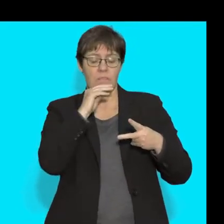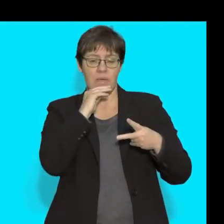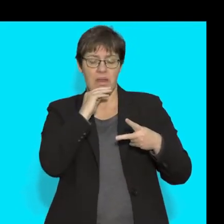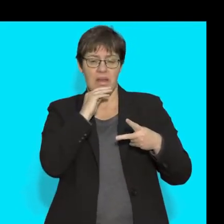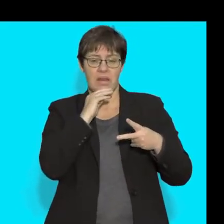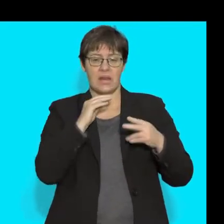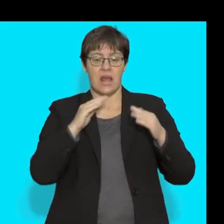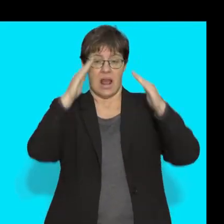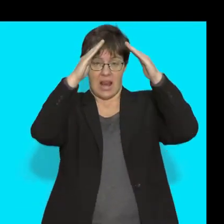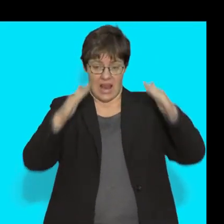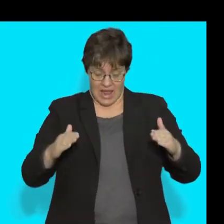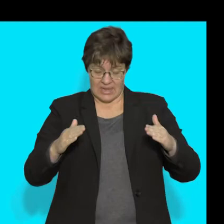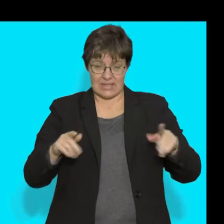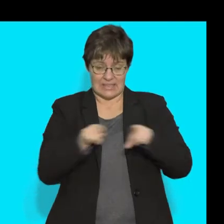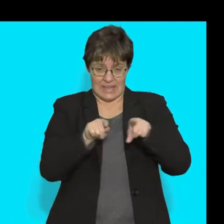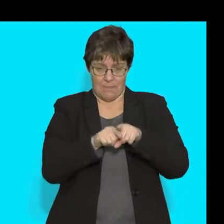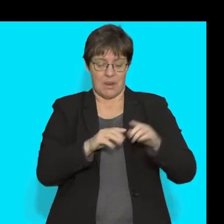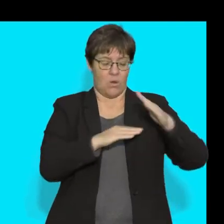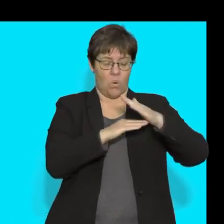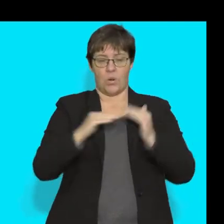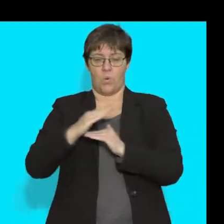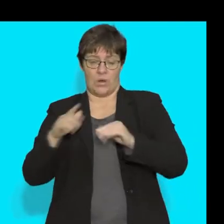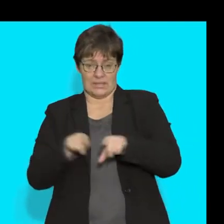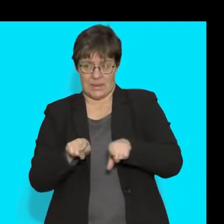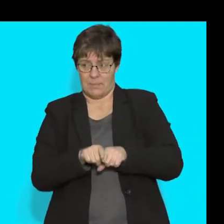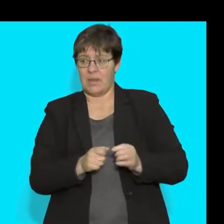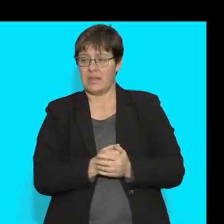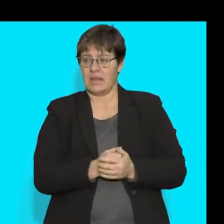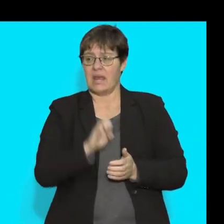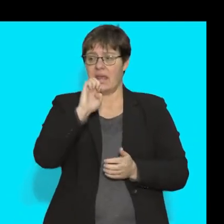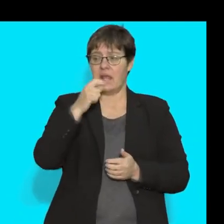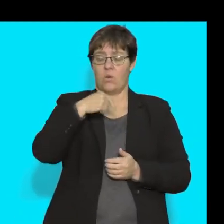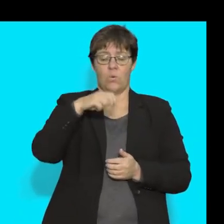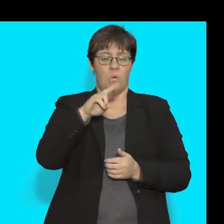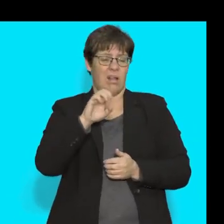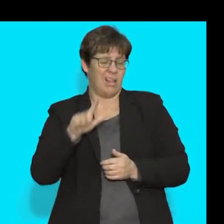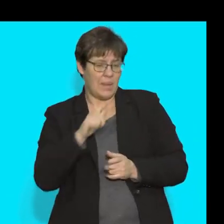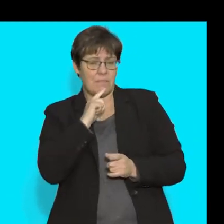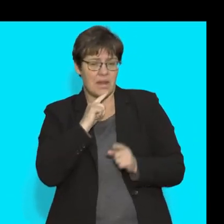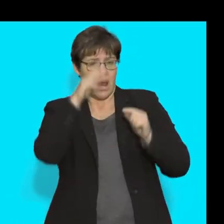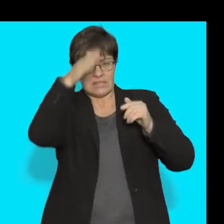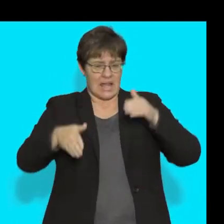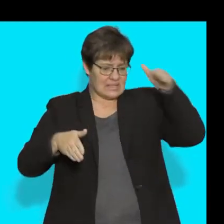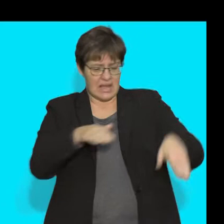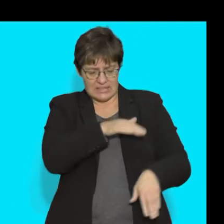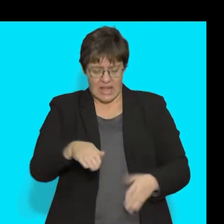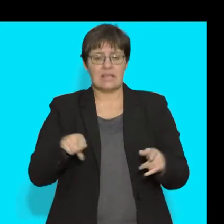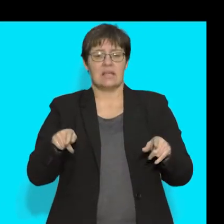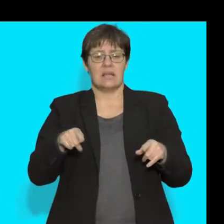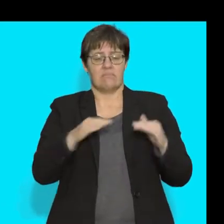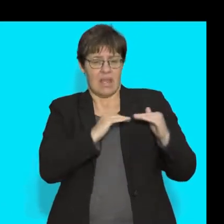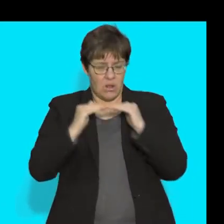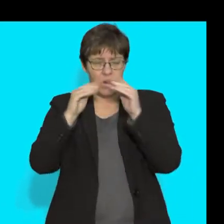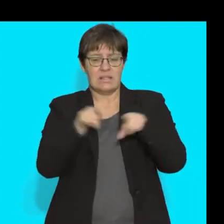the equilateral triangle, which is all three sides are equal and all three angles are equal. So that's what you need